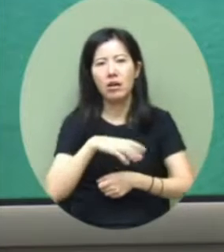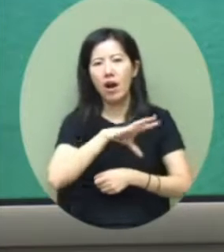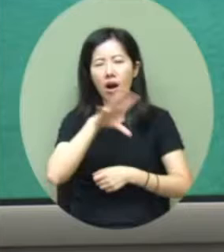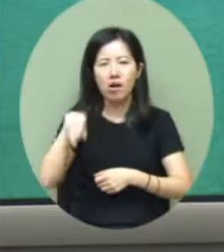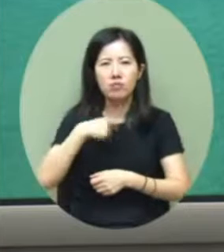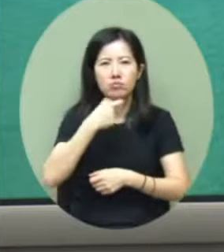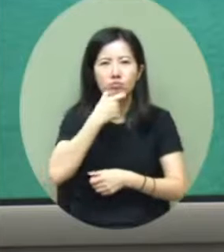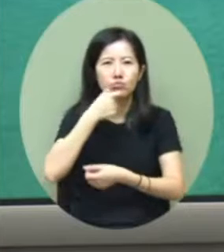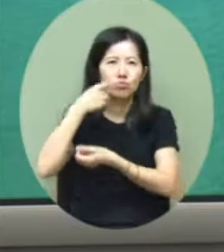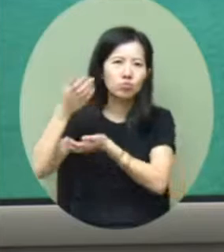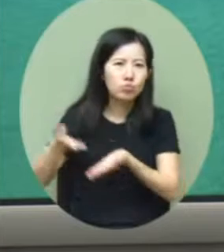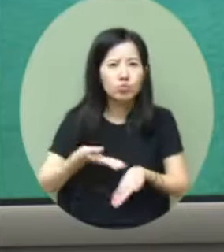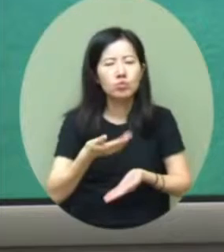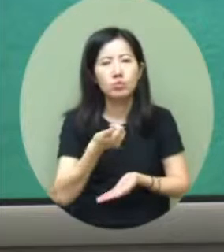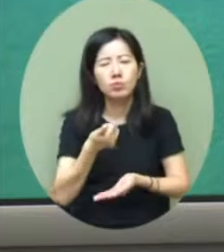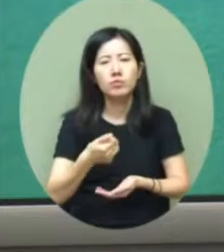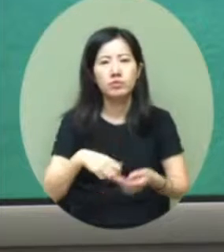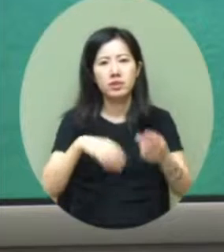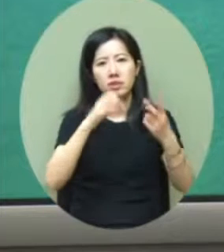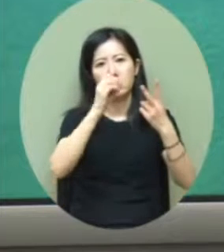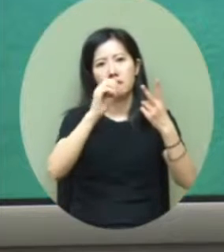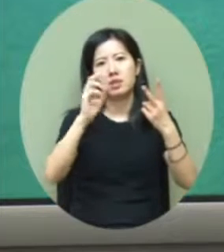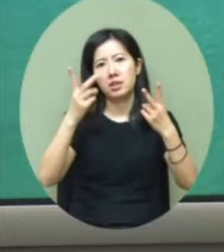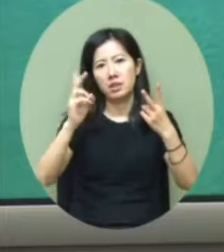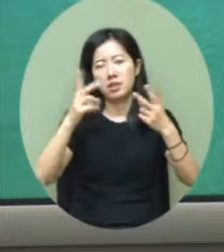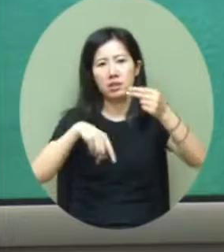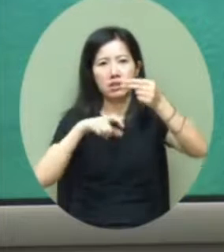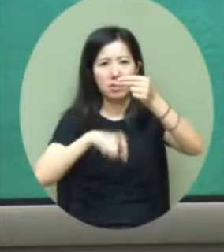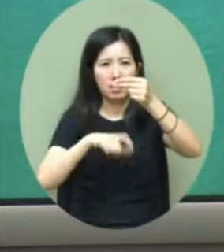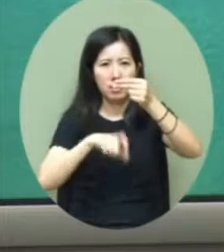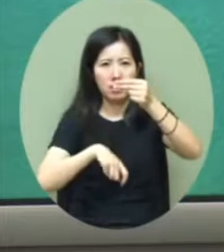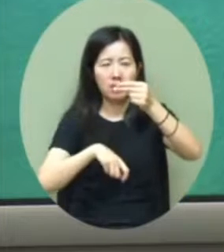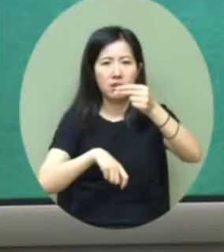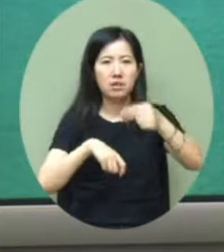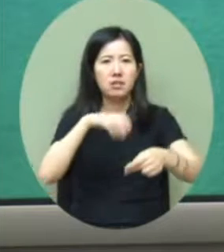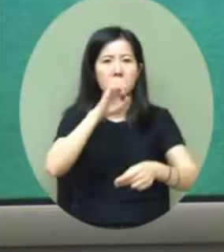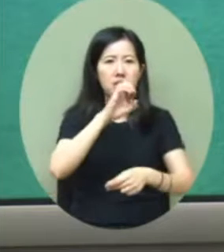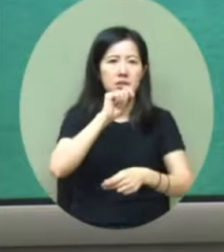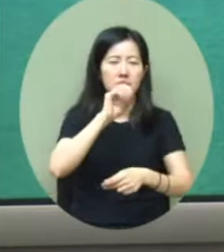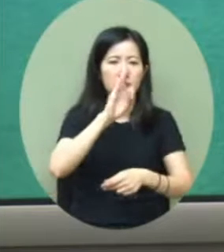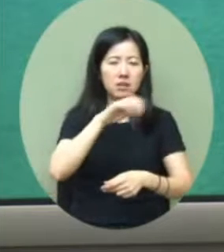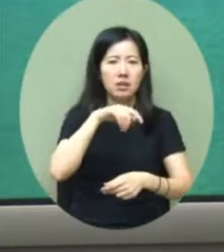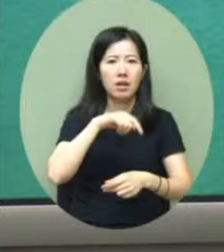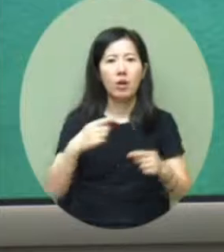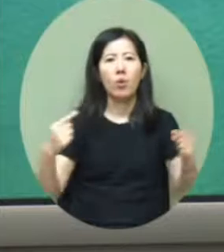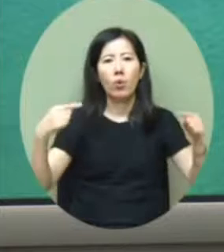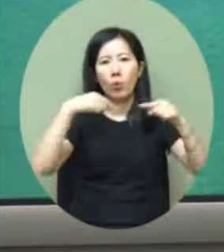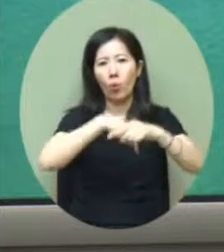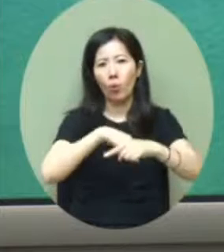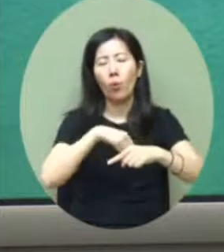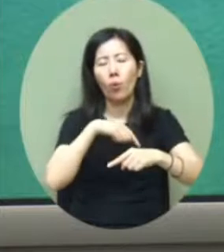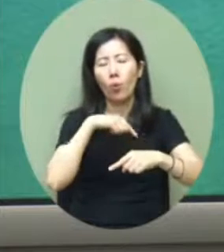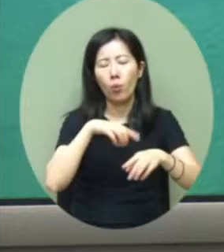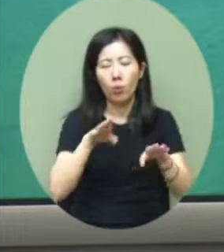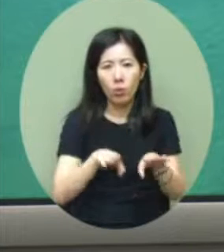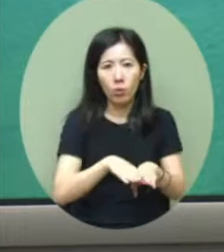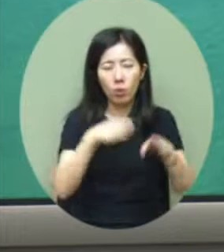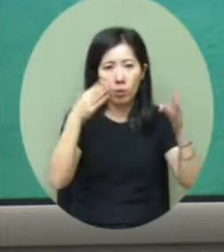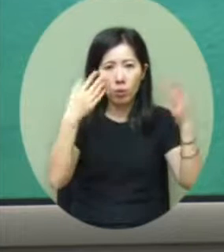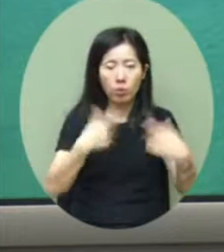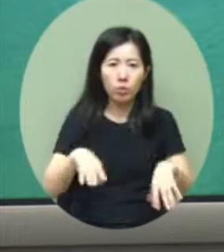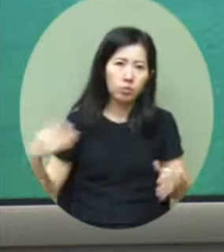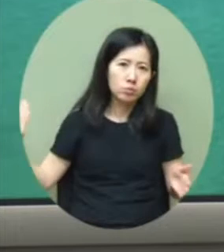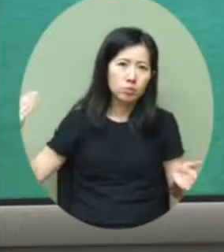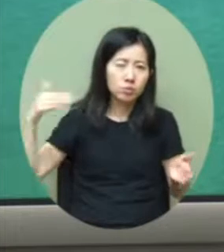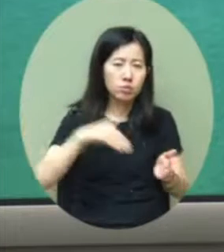increase by about 80%. This shows how popular they are. In July 2022, since the start